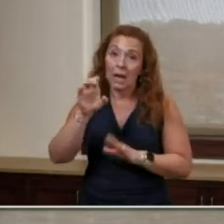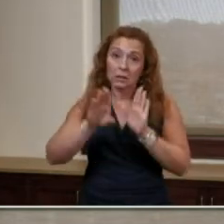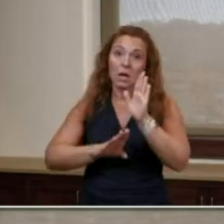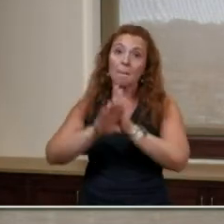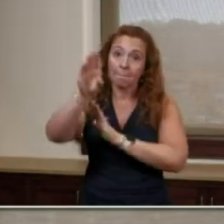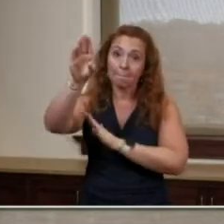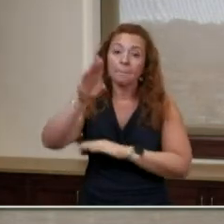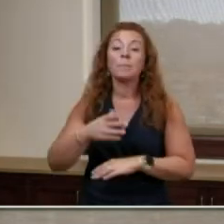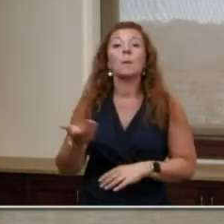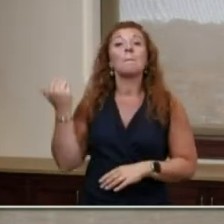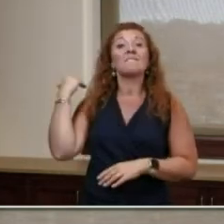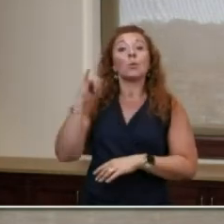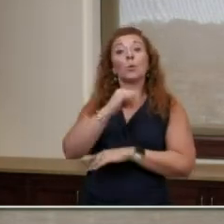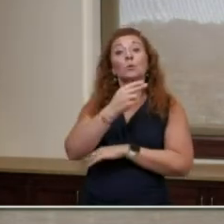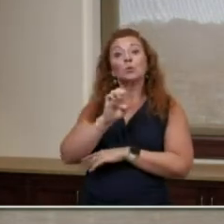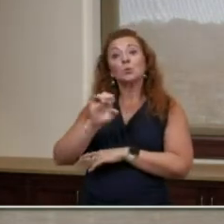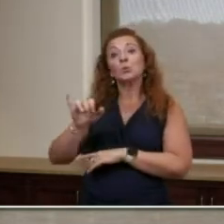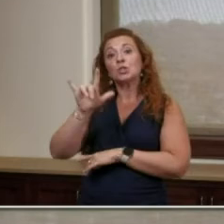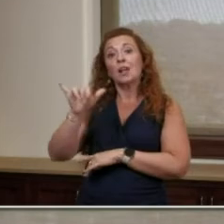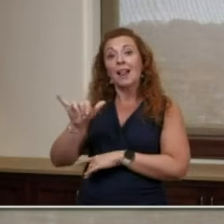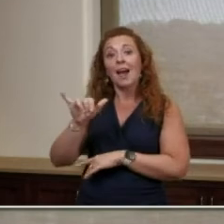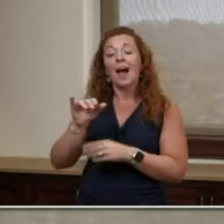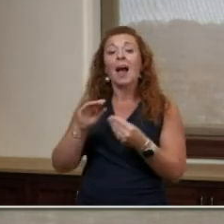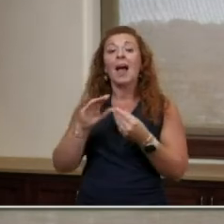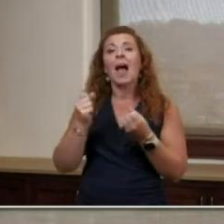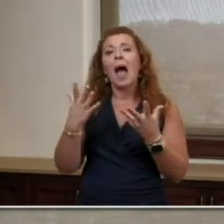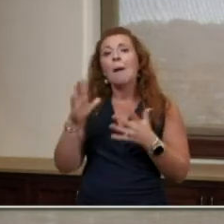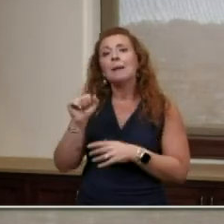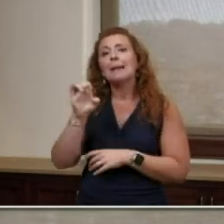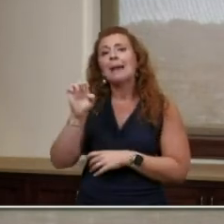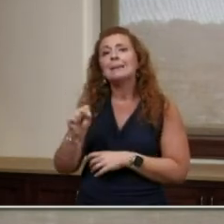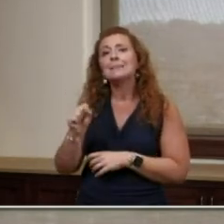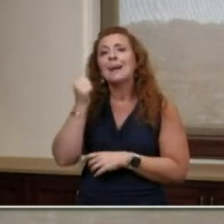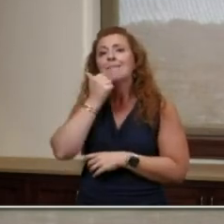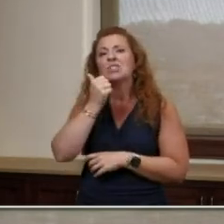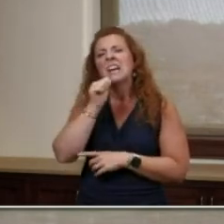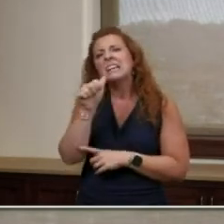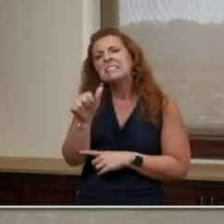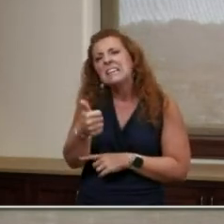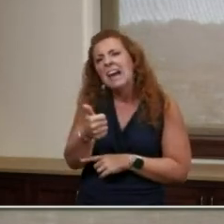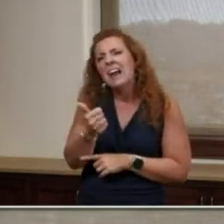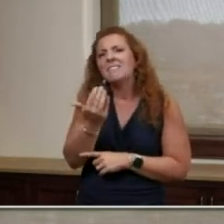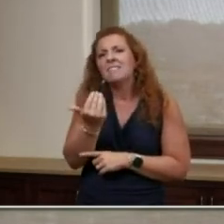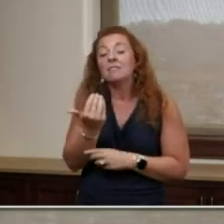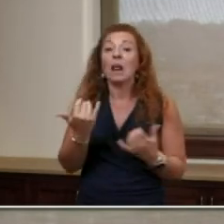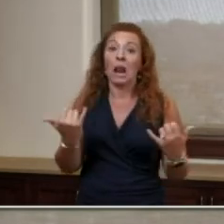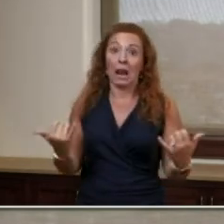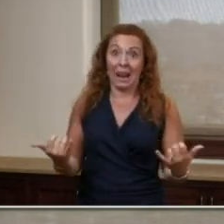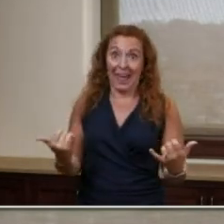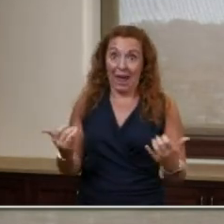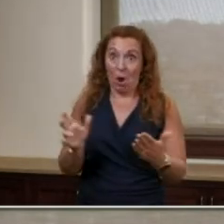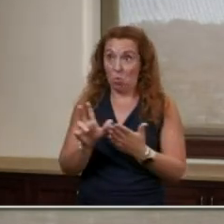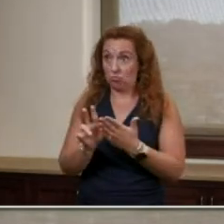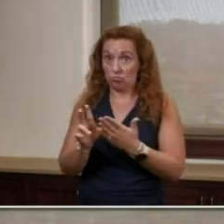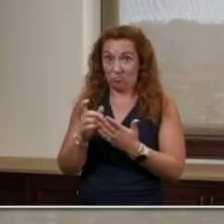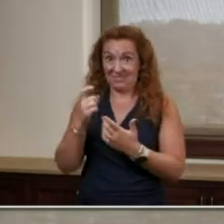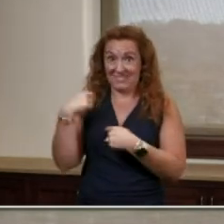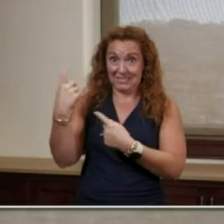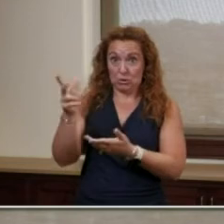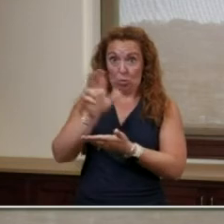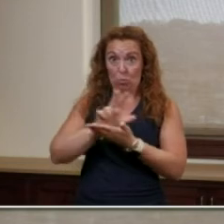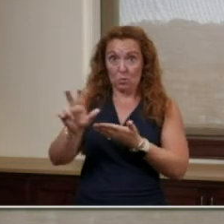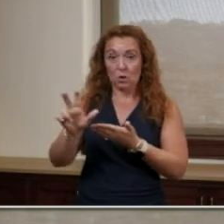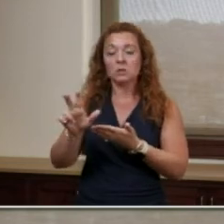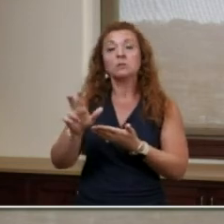late June and early July, our cases were about 10 to 15 new cases a day. Now, just 3 weeks later,